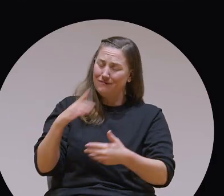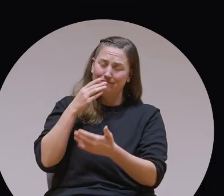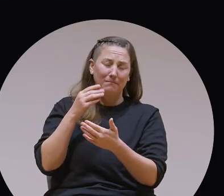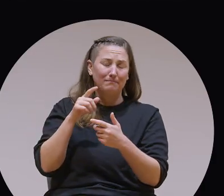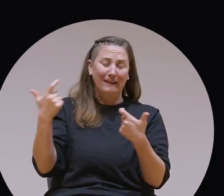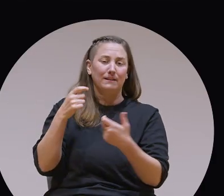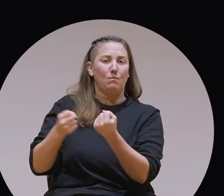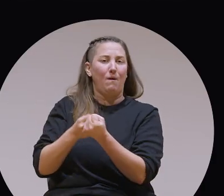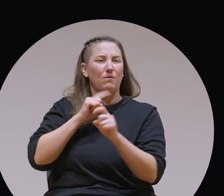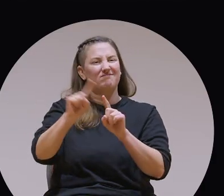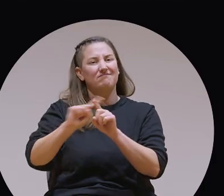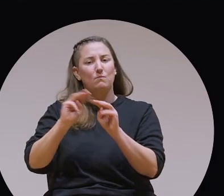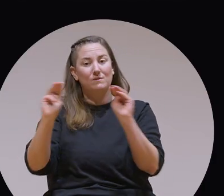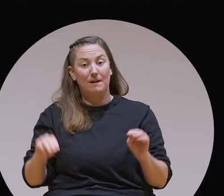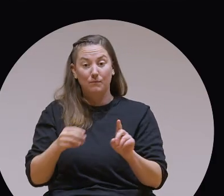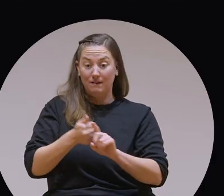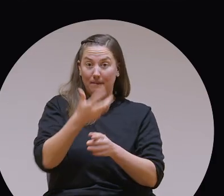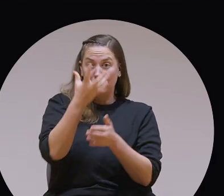museums. When she passed away,